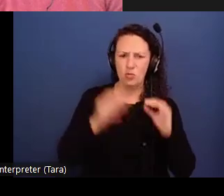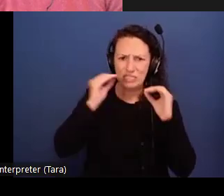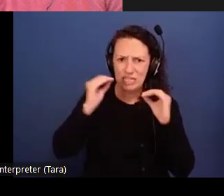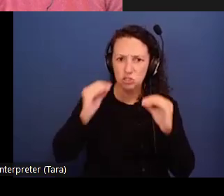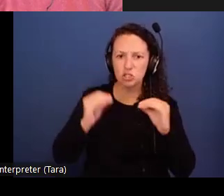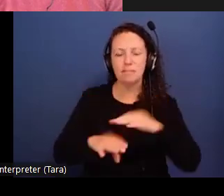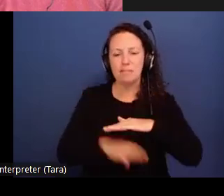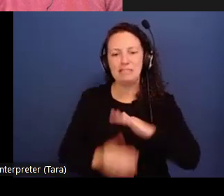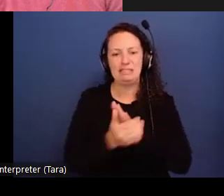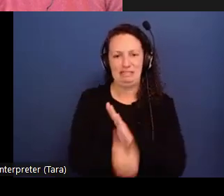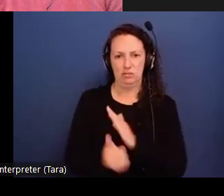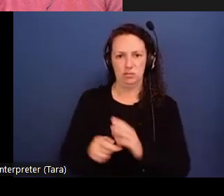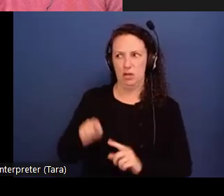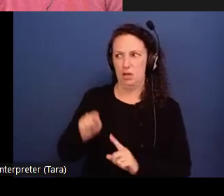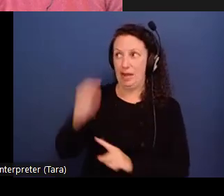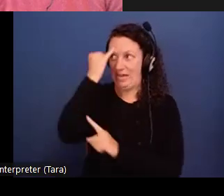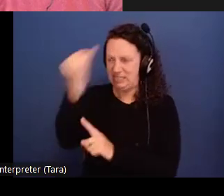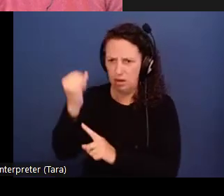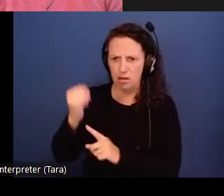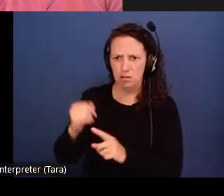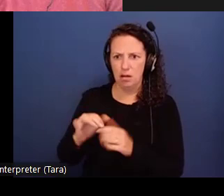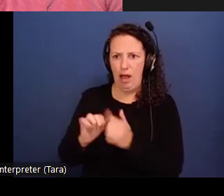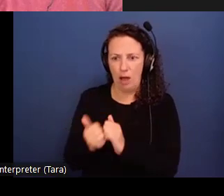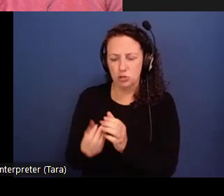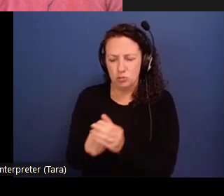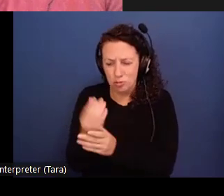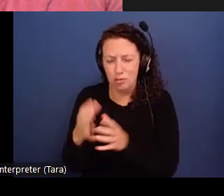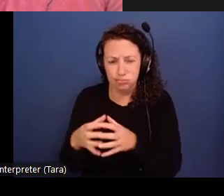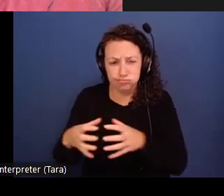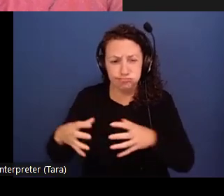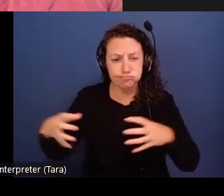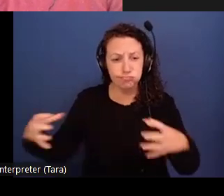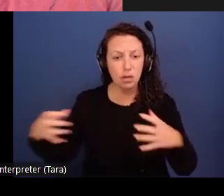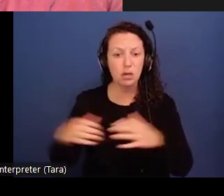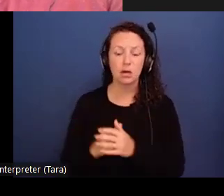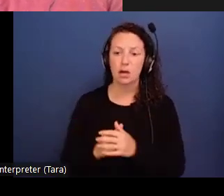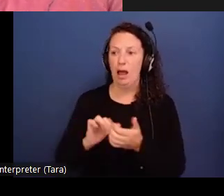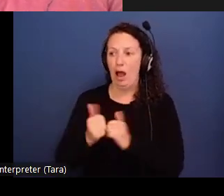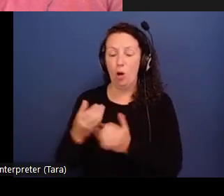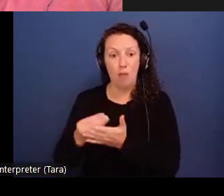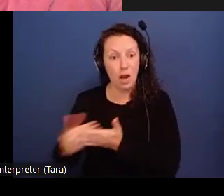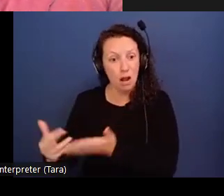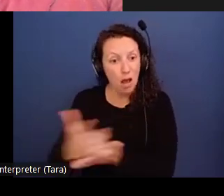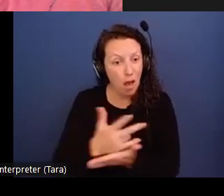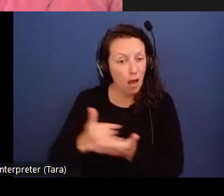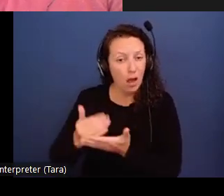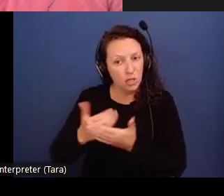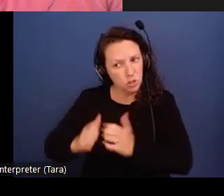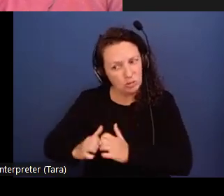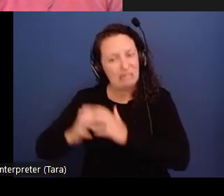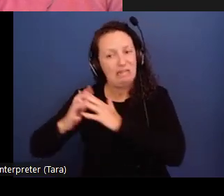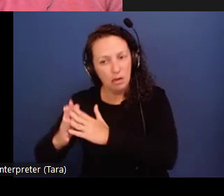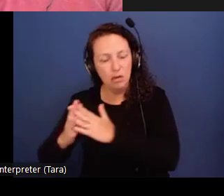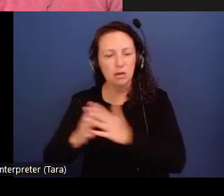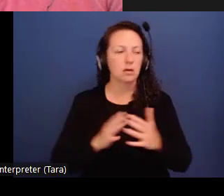to scale your idea or your business. So it goes all the way from raising capital to like, building that customer machine,